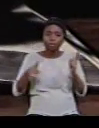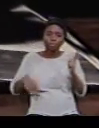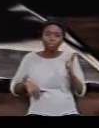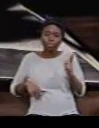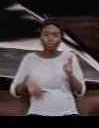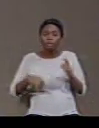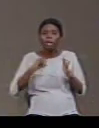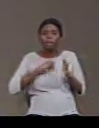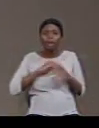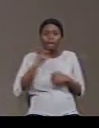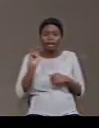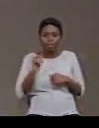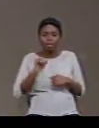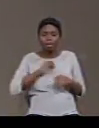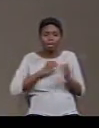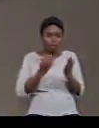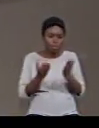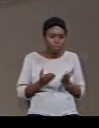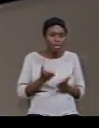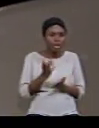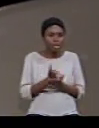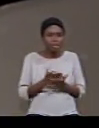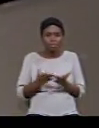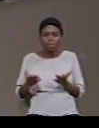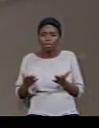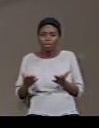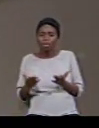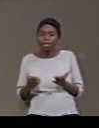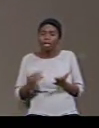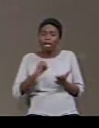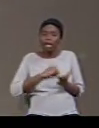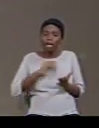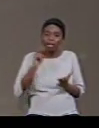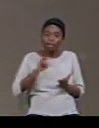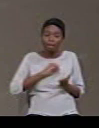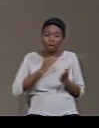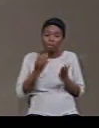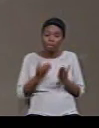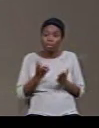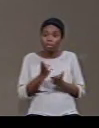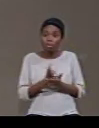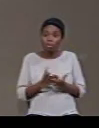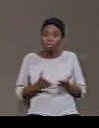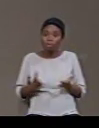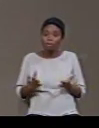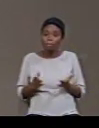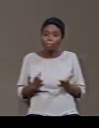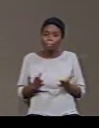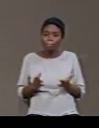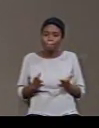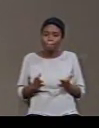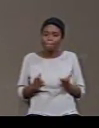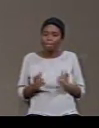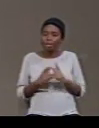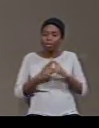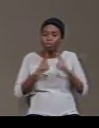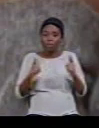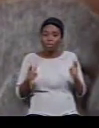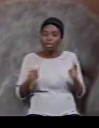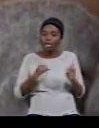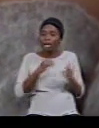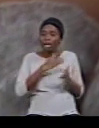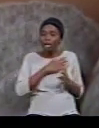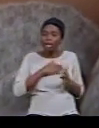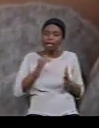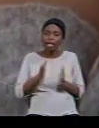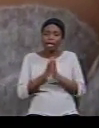"I need, I want something eternal. I want something unsurpassable." And he